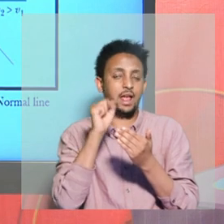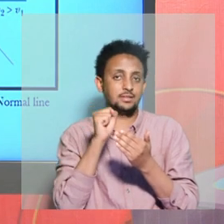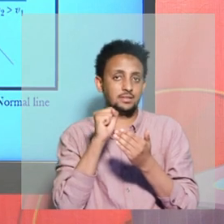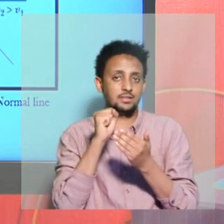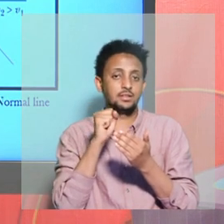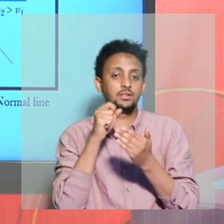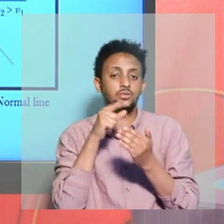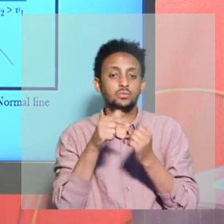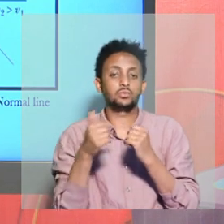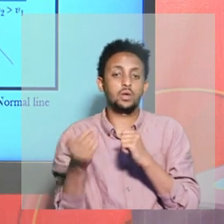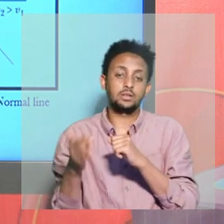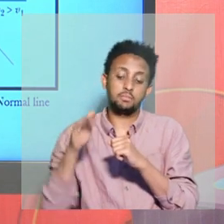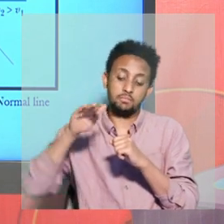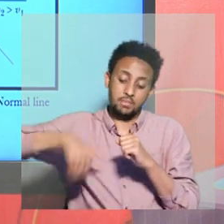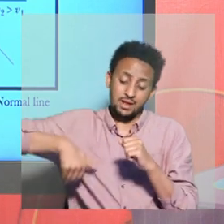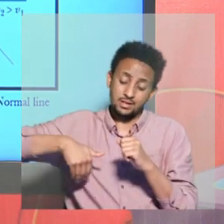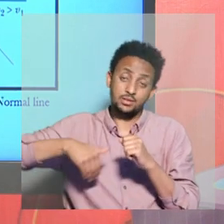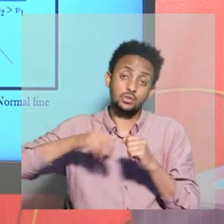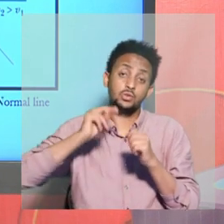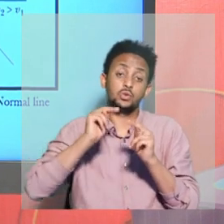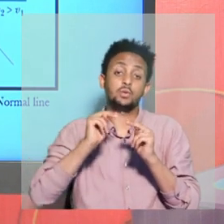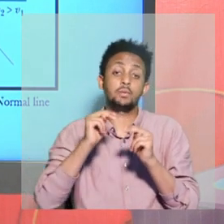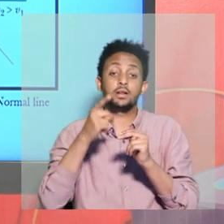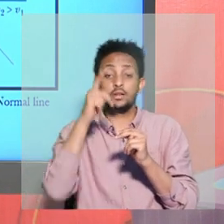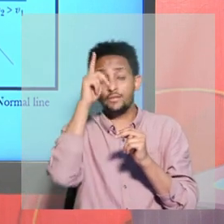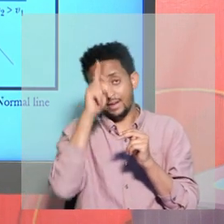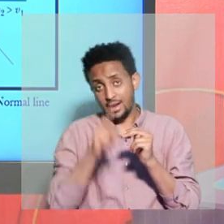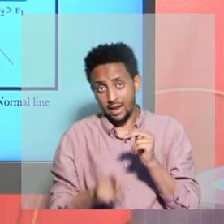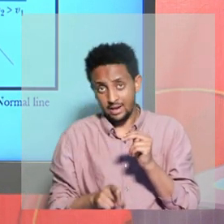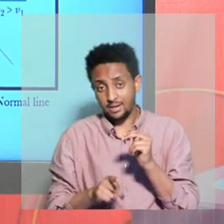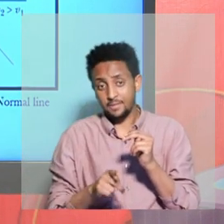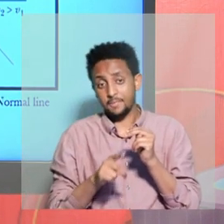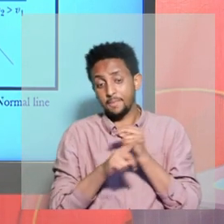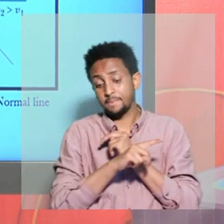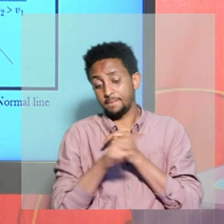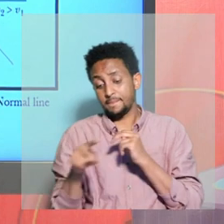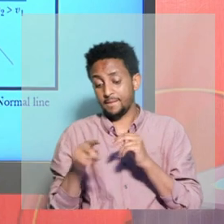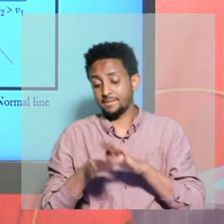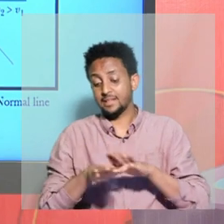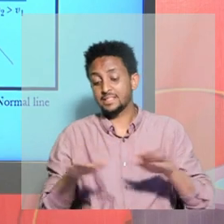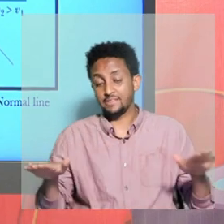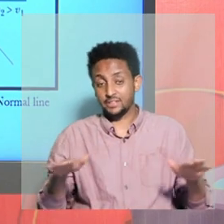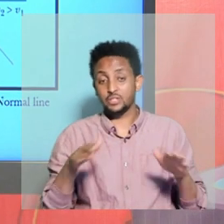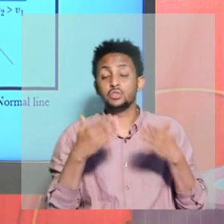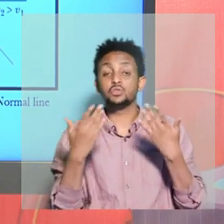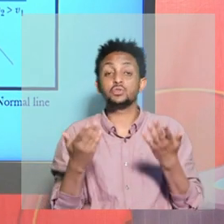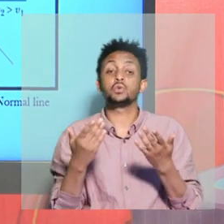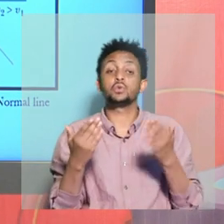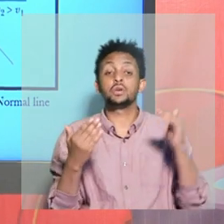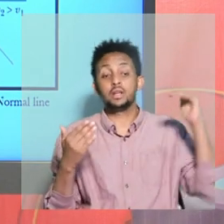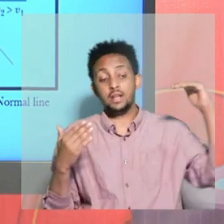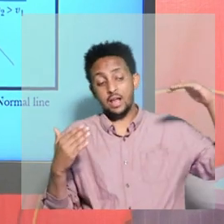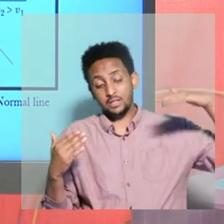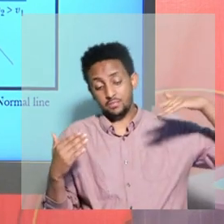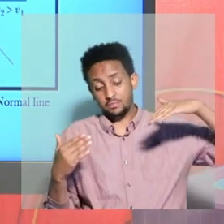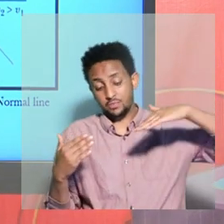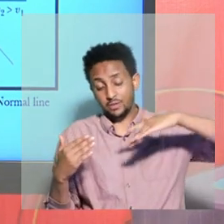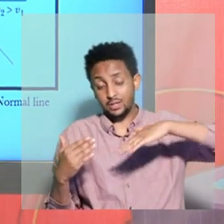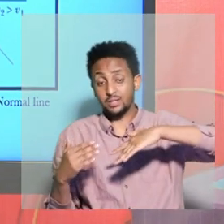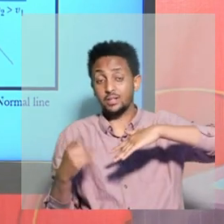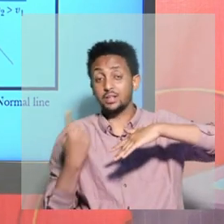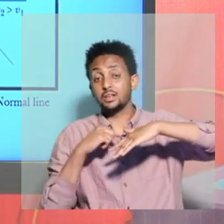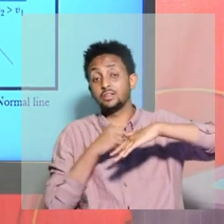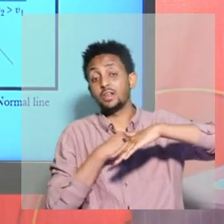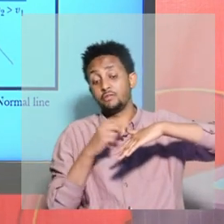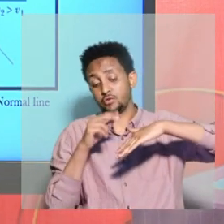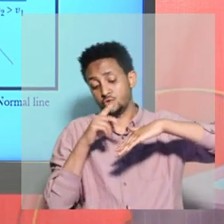bending towards the normal line. Here you have a line which is perpendicular to the surface. So as light propagates, if it is